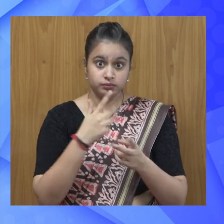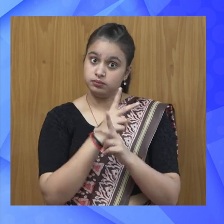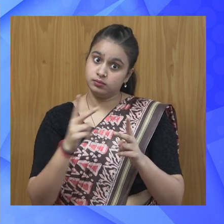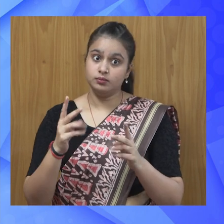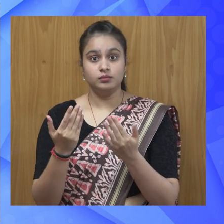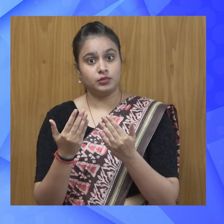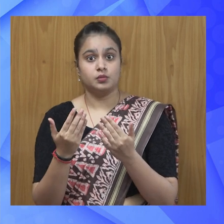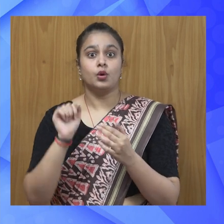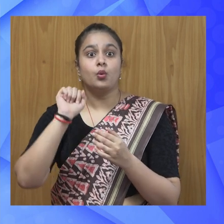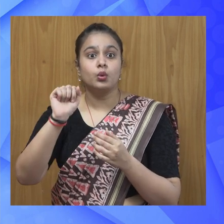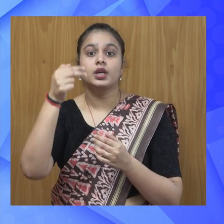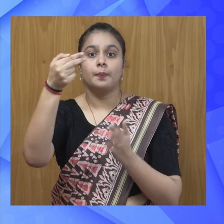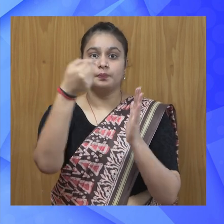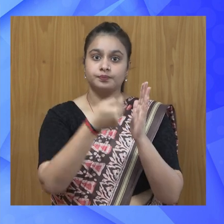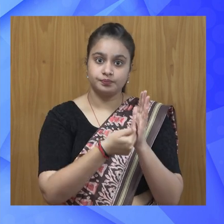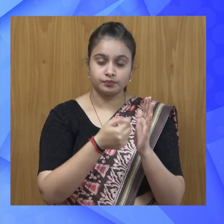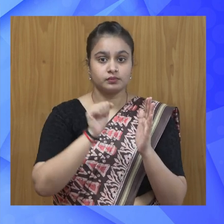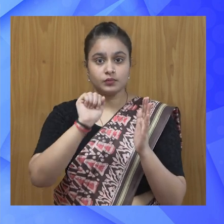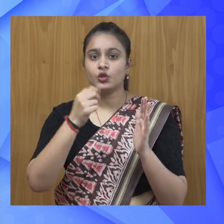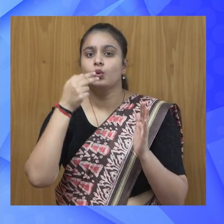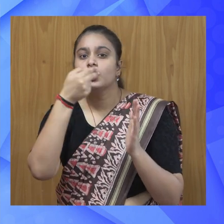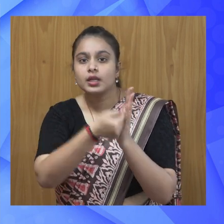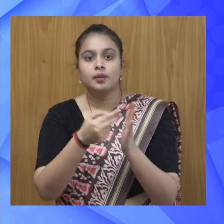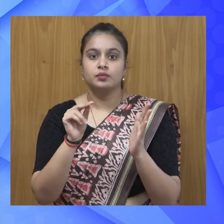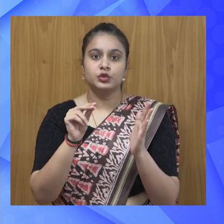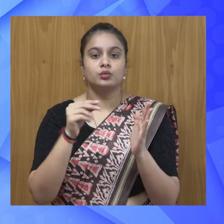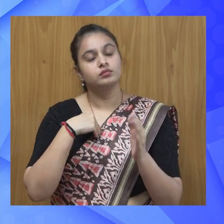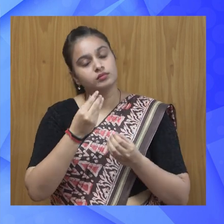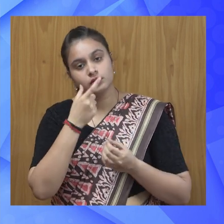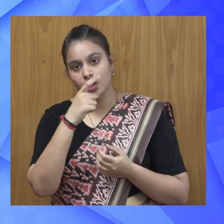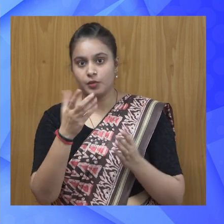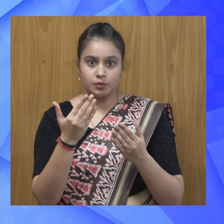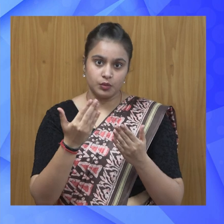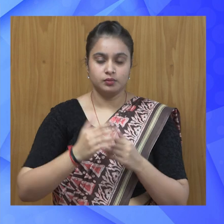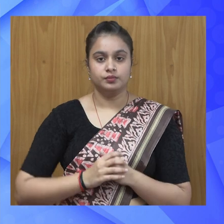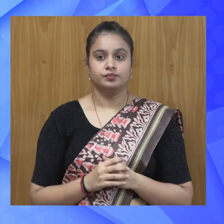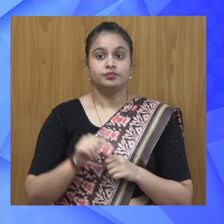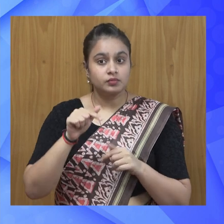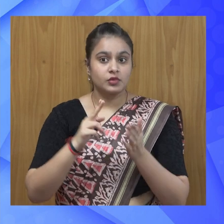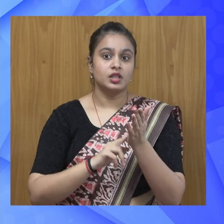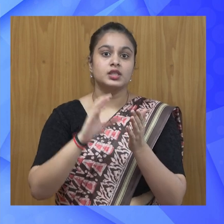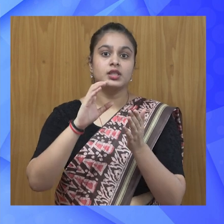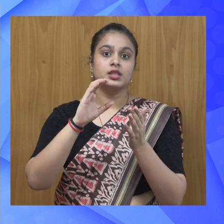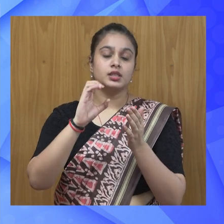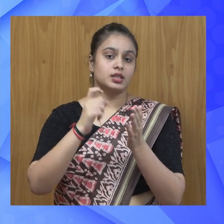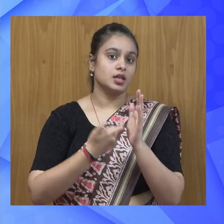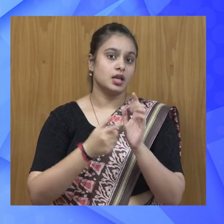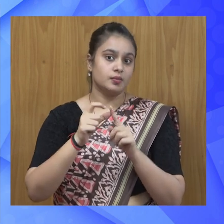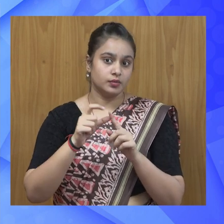without naming yourself, without telling your name. So this is a facility available on this NCRP, and there are